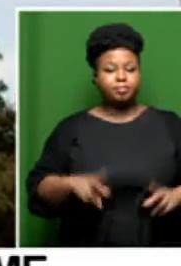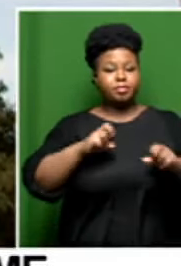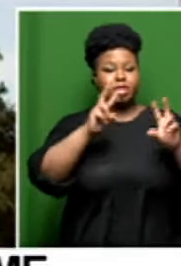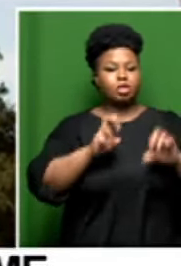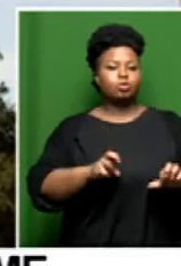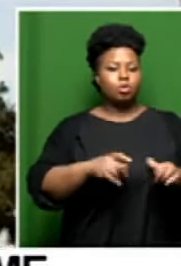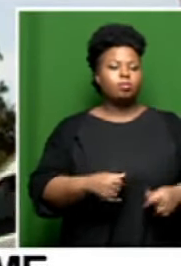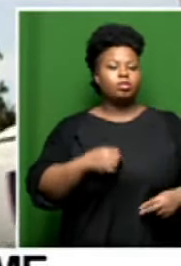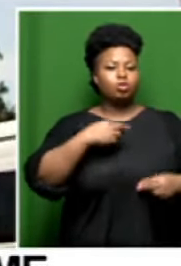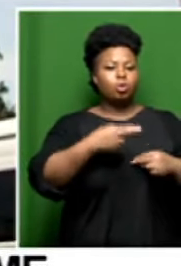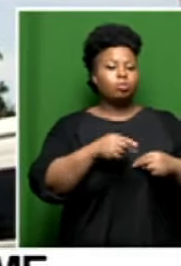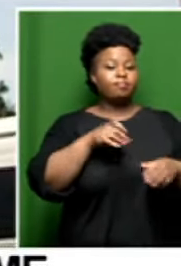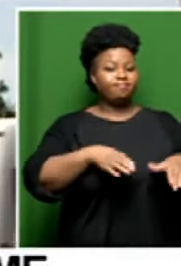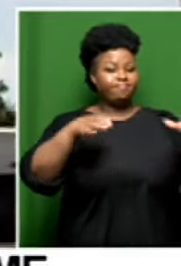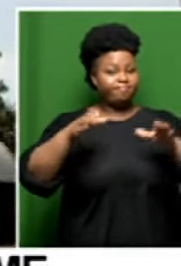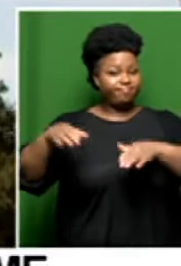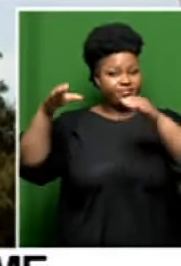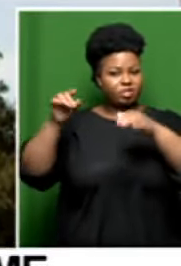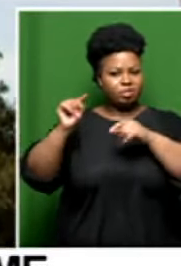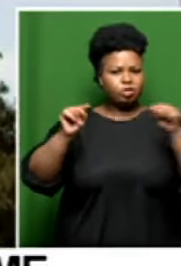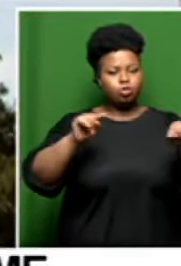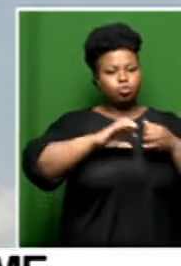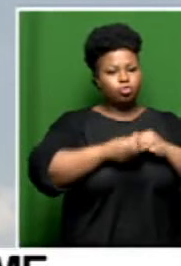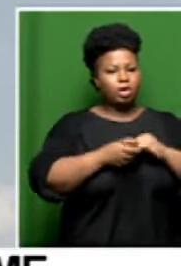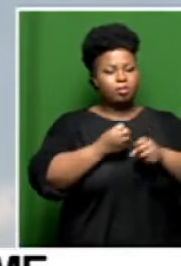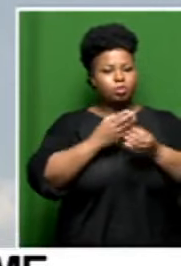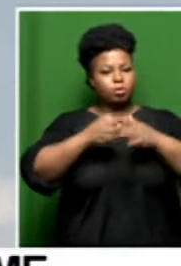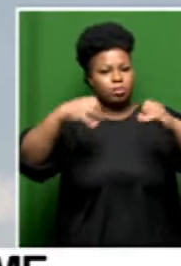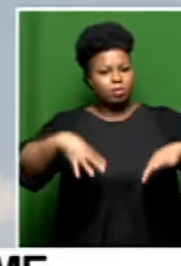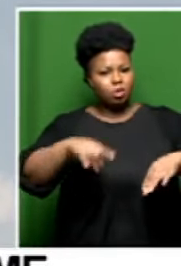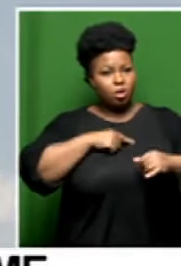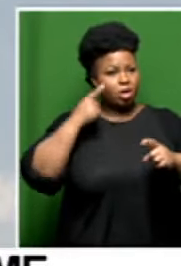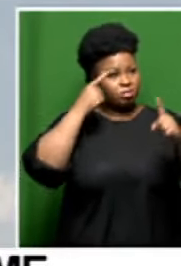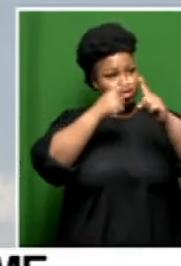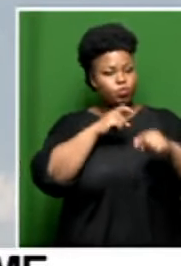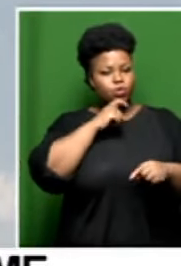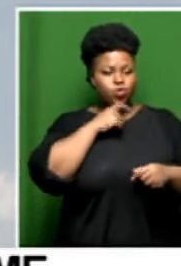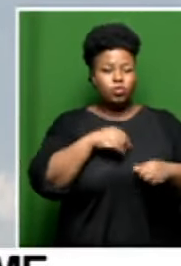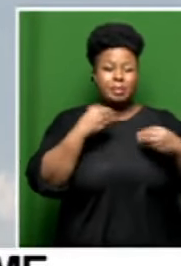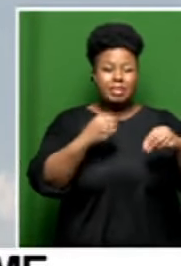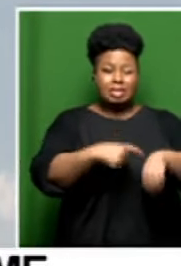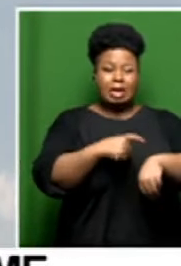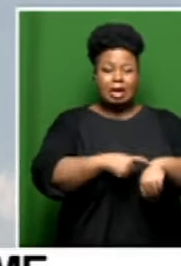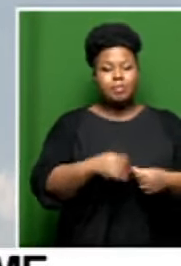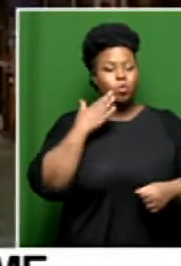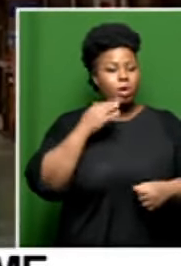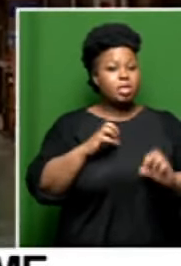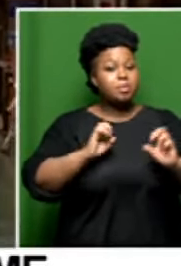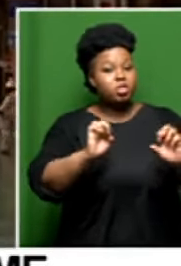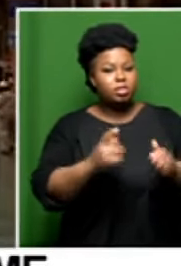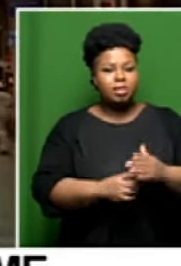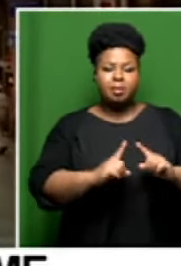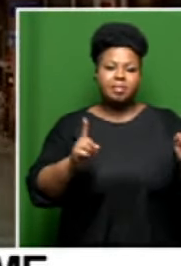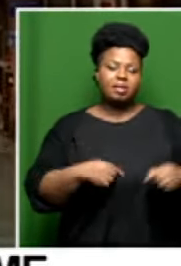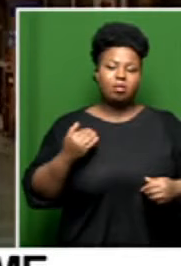Eskom's open-cycle gas turbines were designed as a stopgap measure, intended to be used during peak periods and emergencies. But